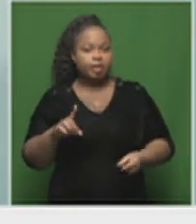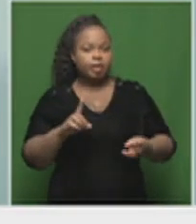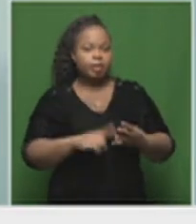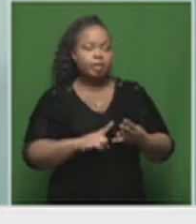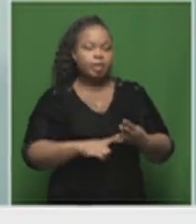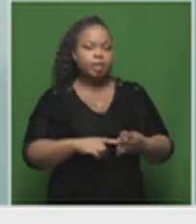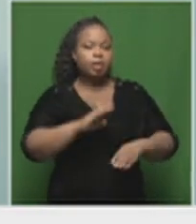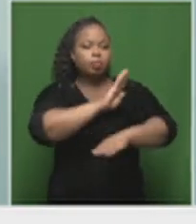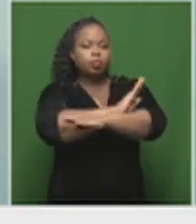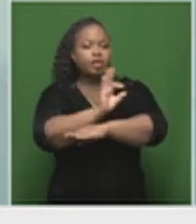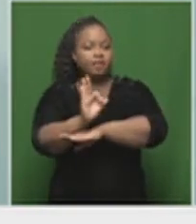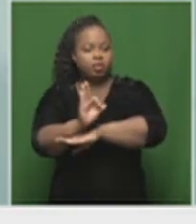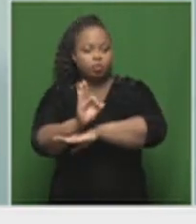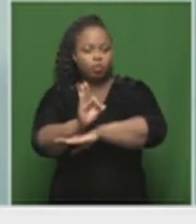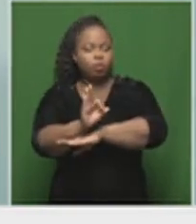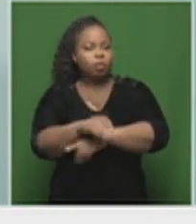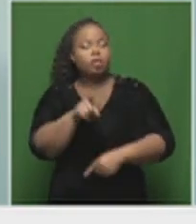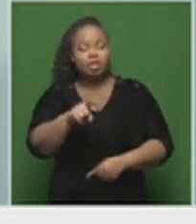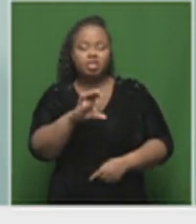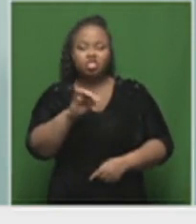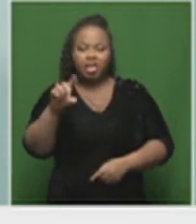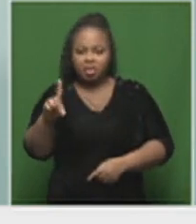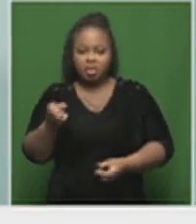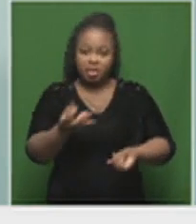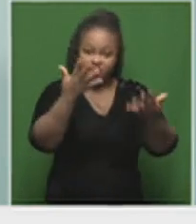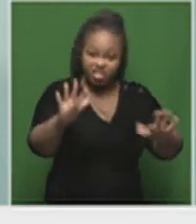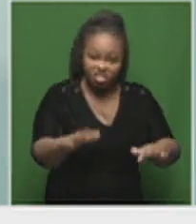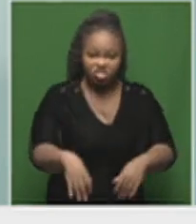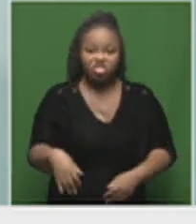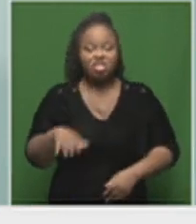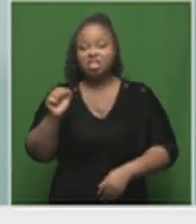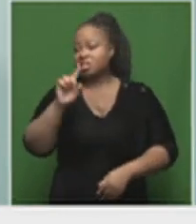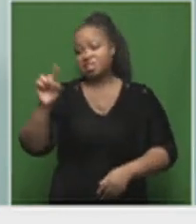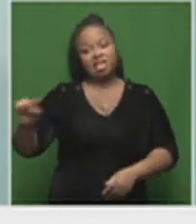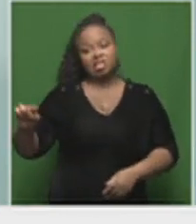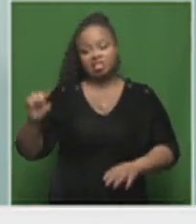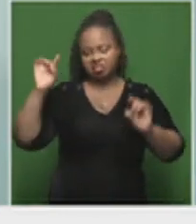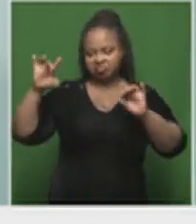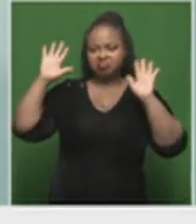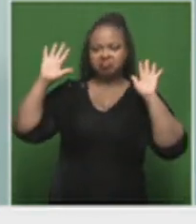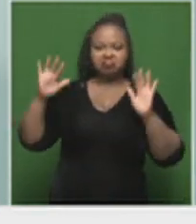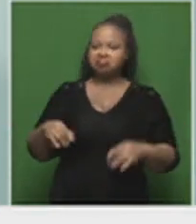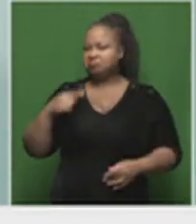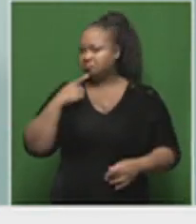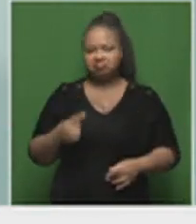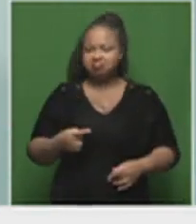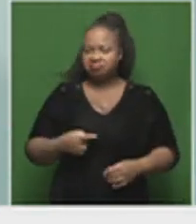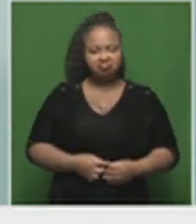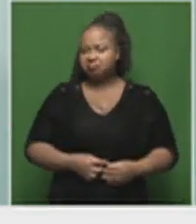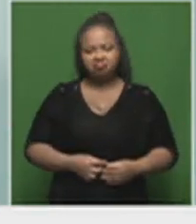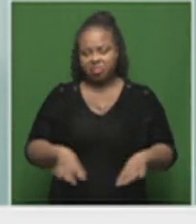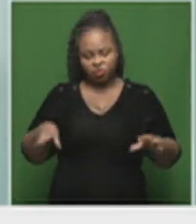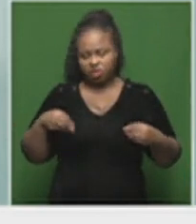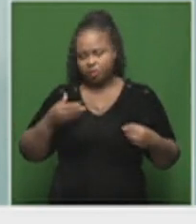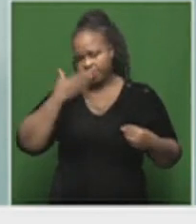Burkina Faso. Chad was offered the AstraZeneca doses, but opted to say that they will not be able to take